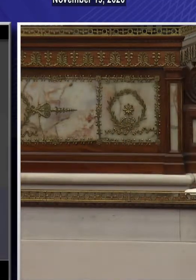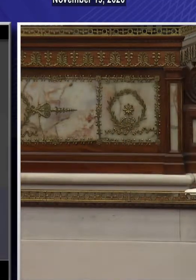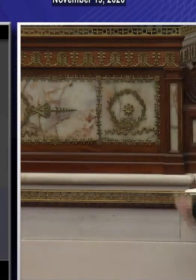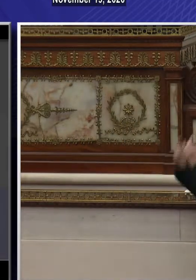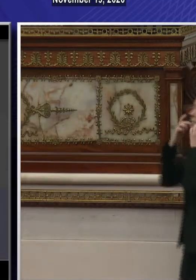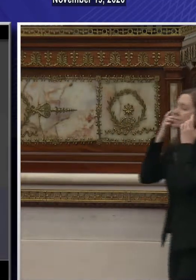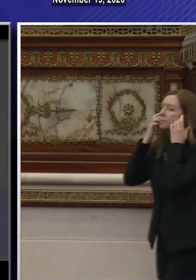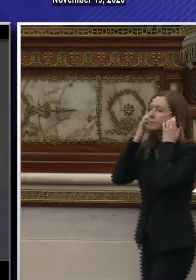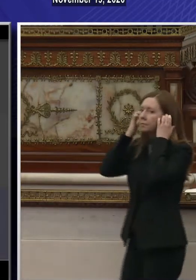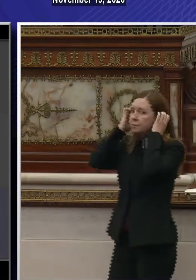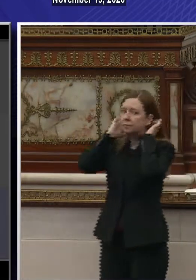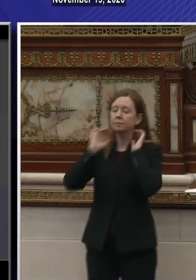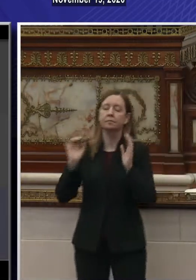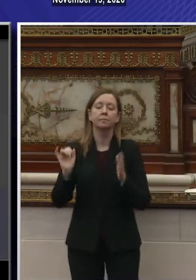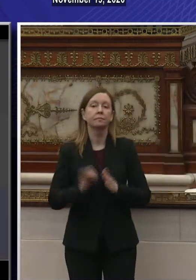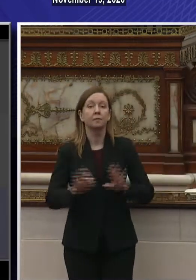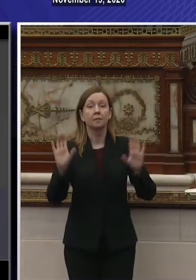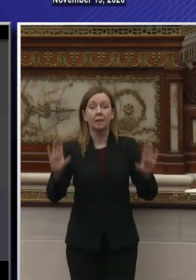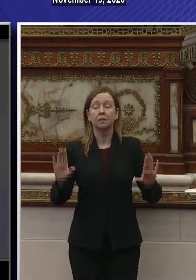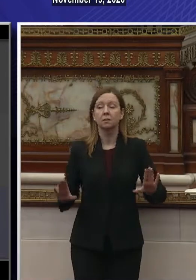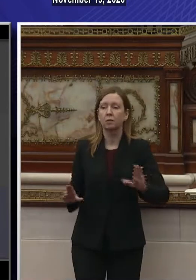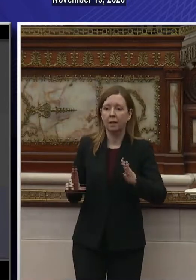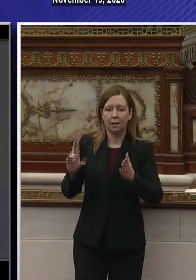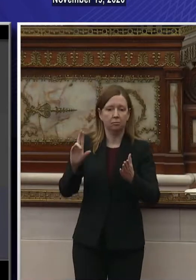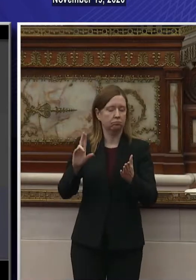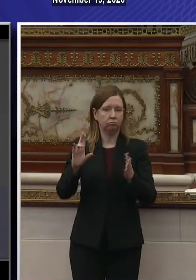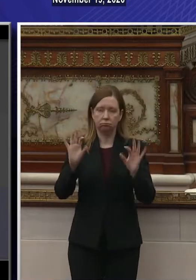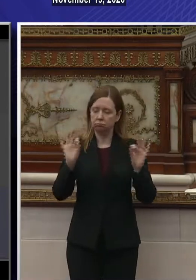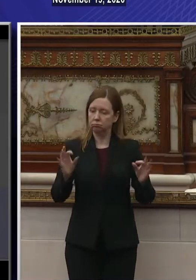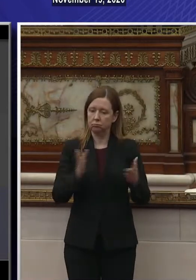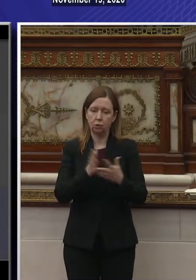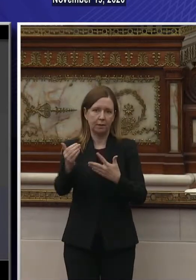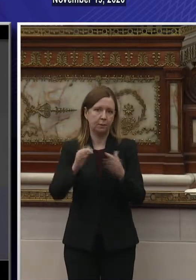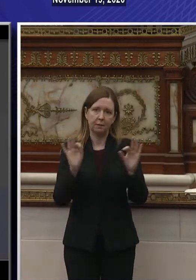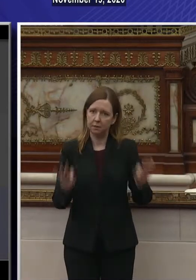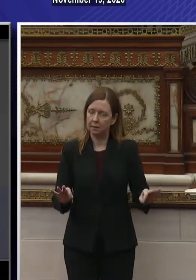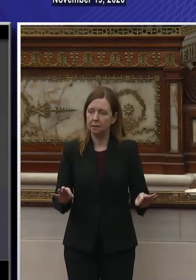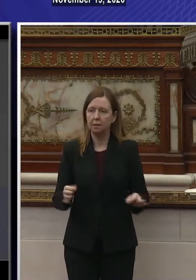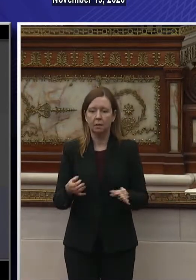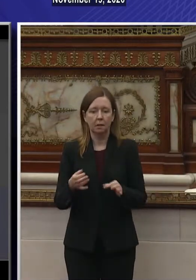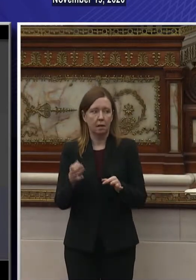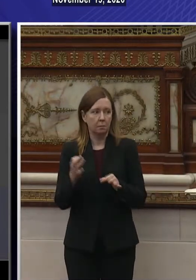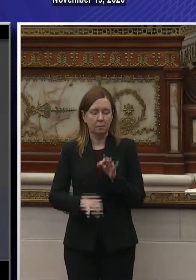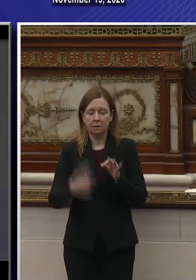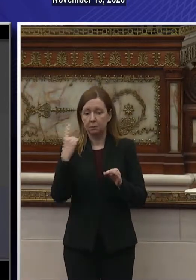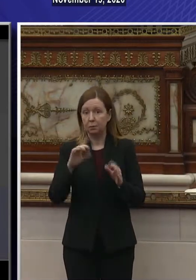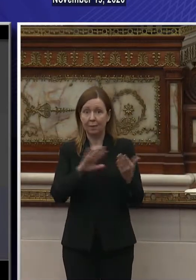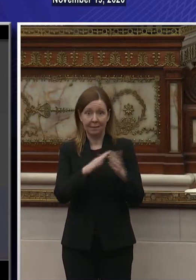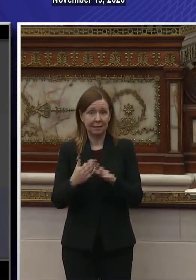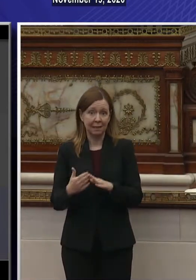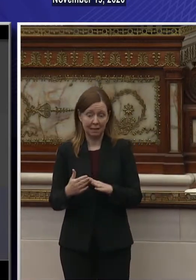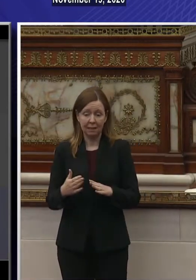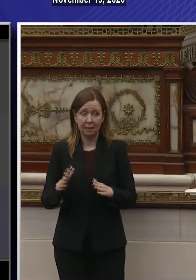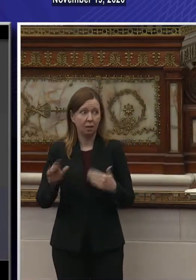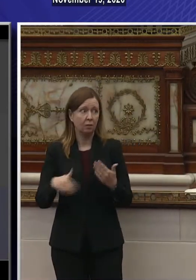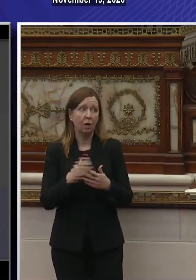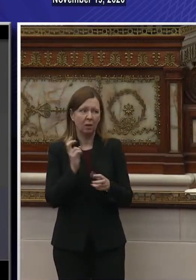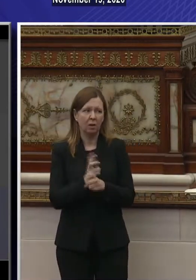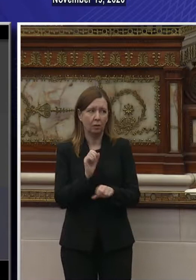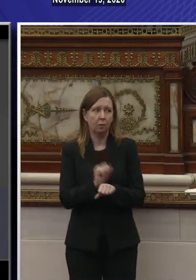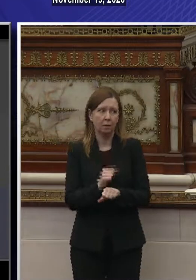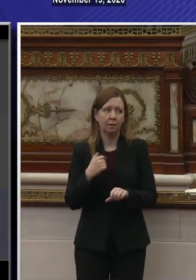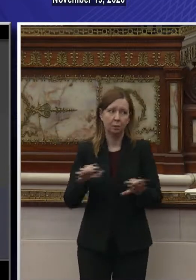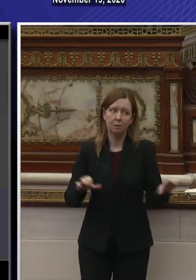a great sign of transparency and a symbol for the city, of all the hard work